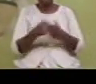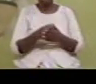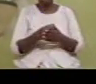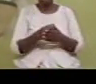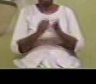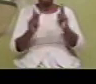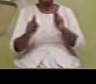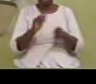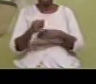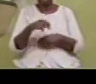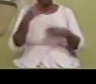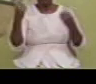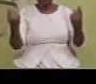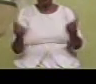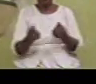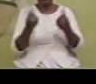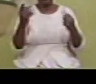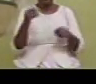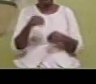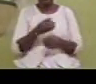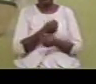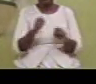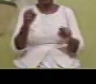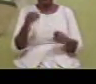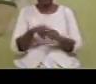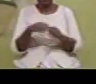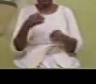society that were surrounded